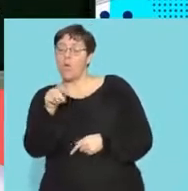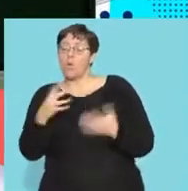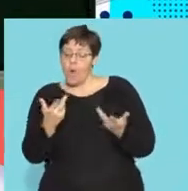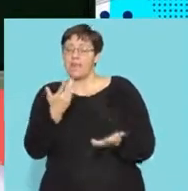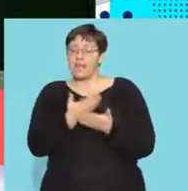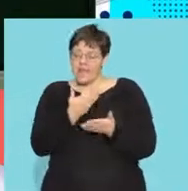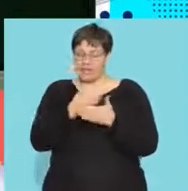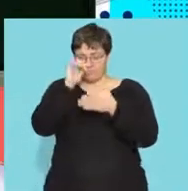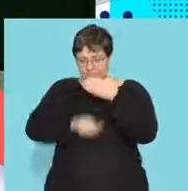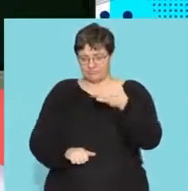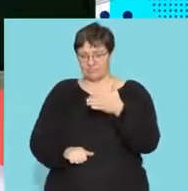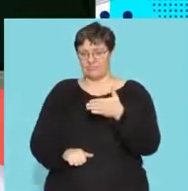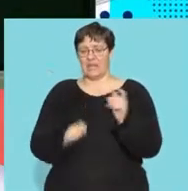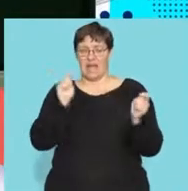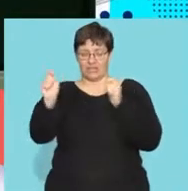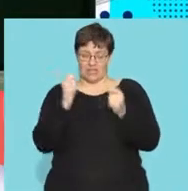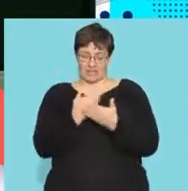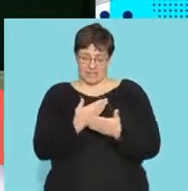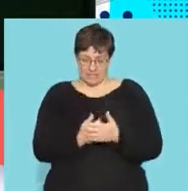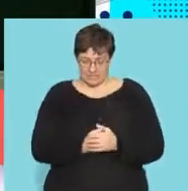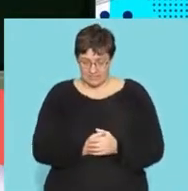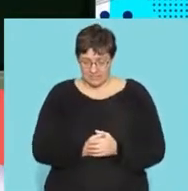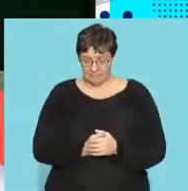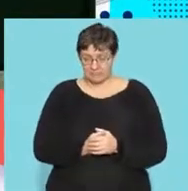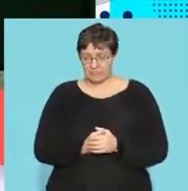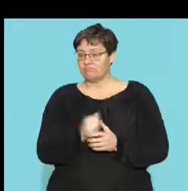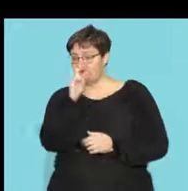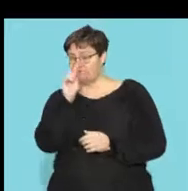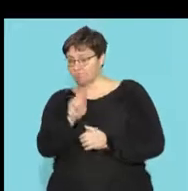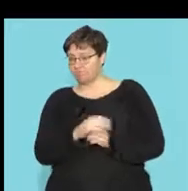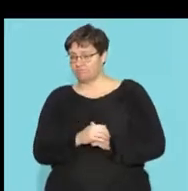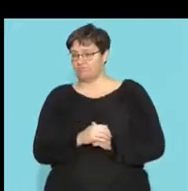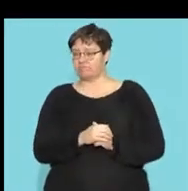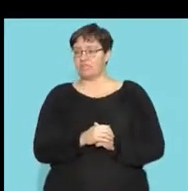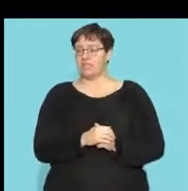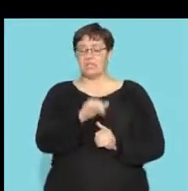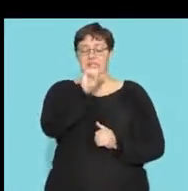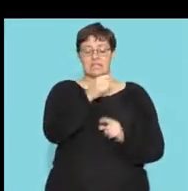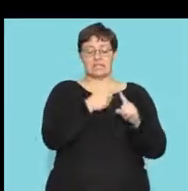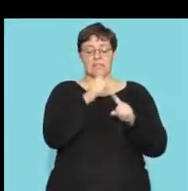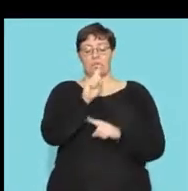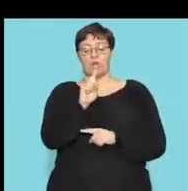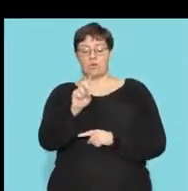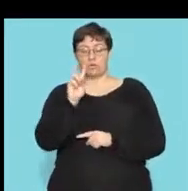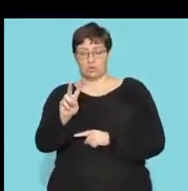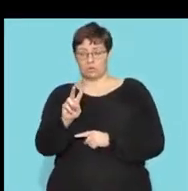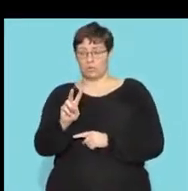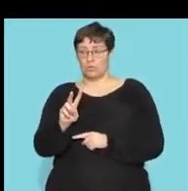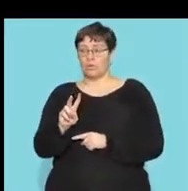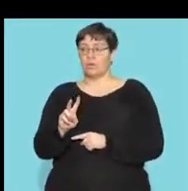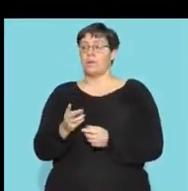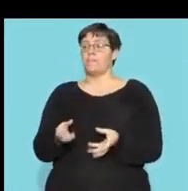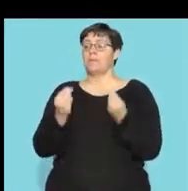to be able to do my adjustment. Therefore, watch this here. It's 6 times 112 to give